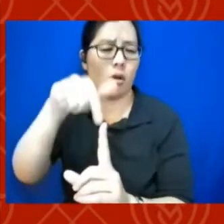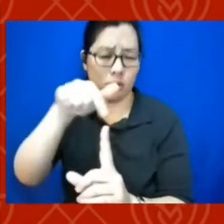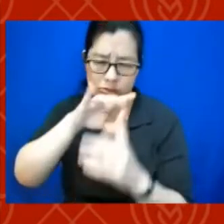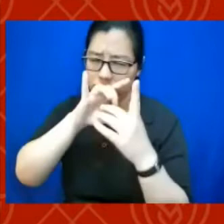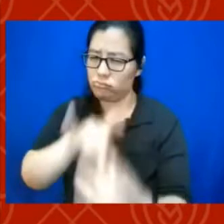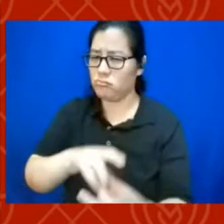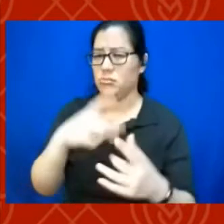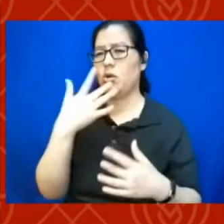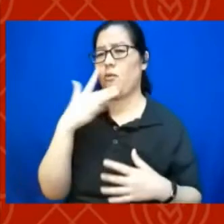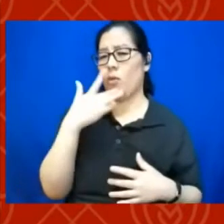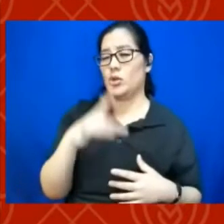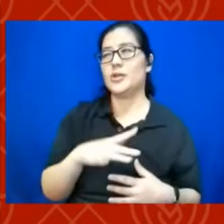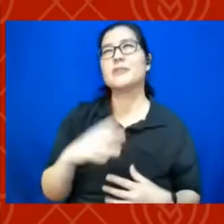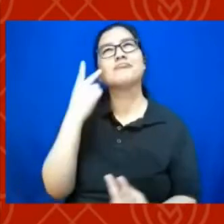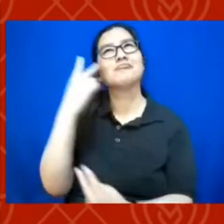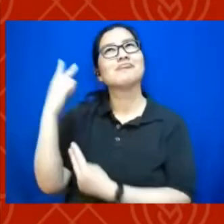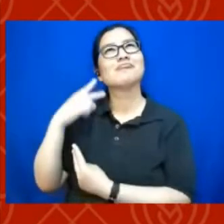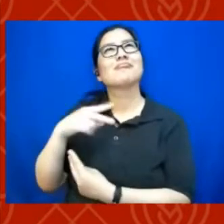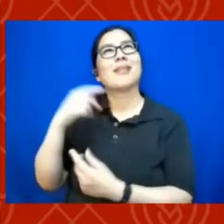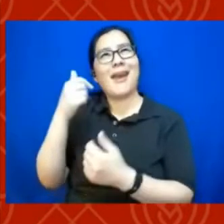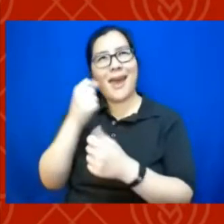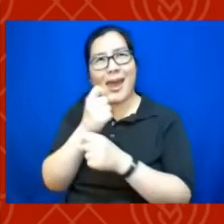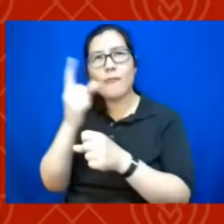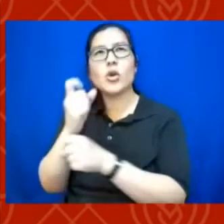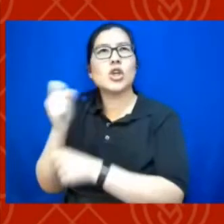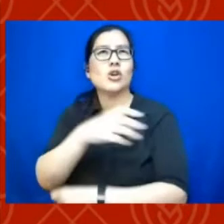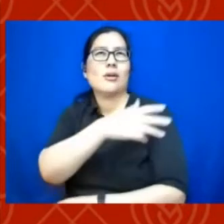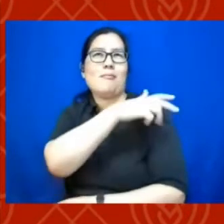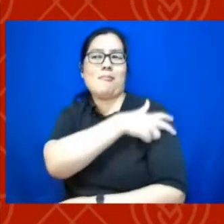Mandarin class, our teacher would give oranges to the students.